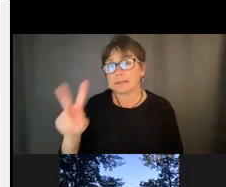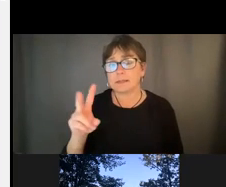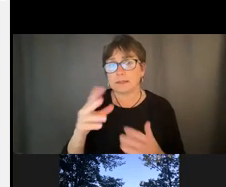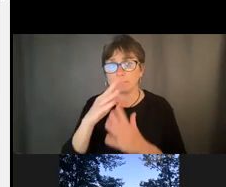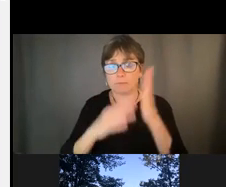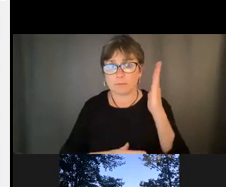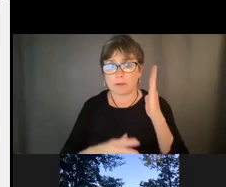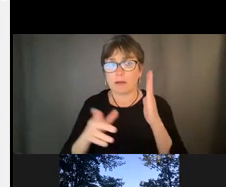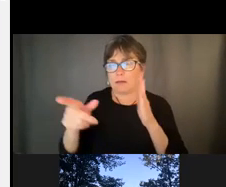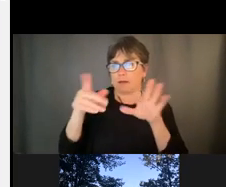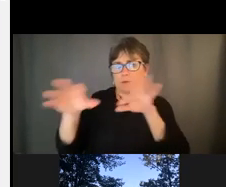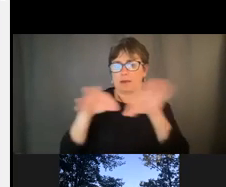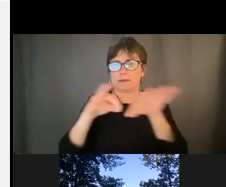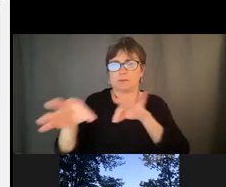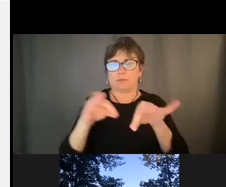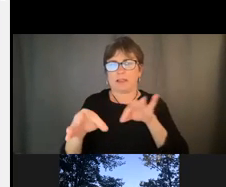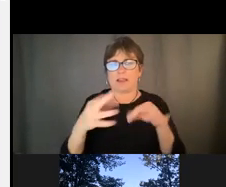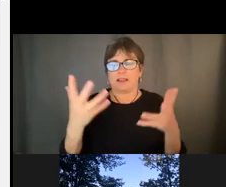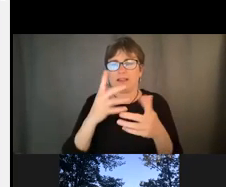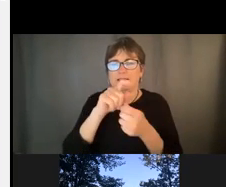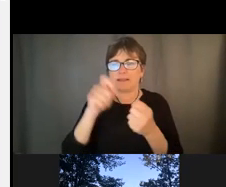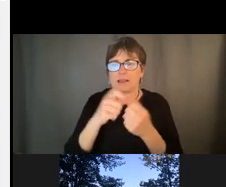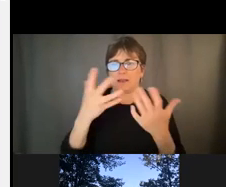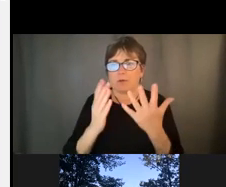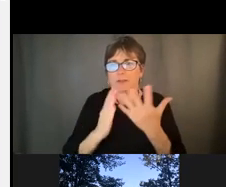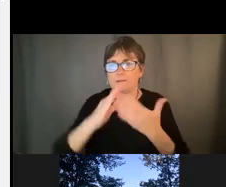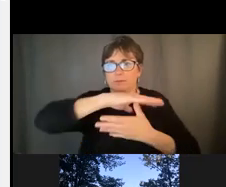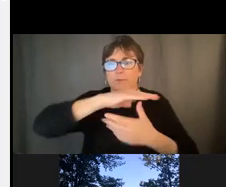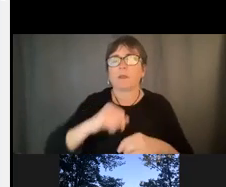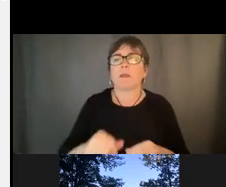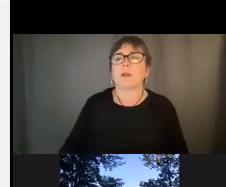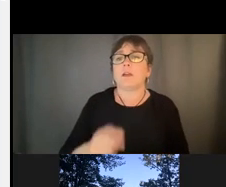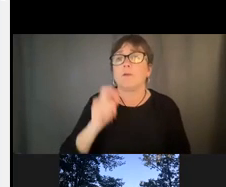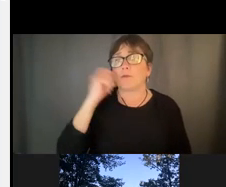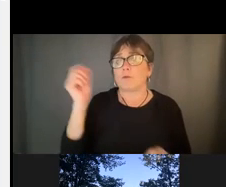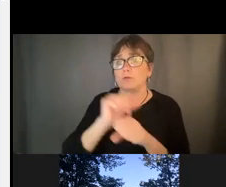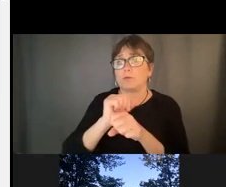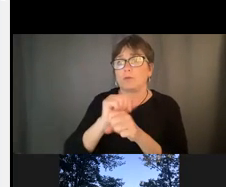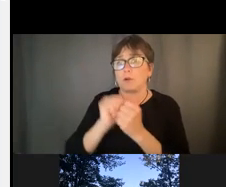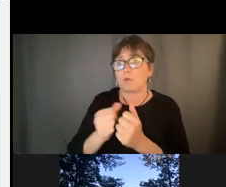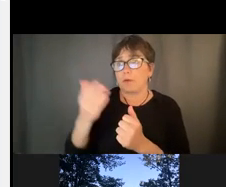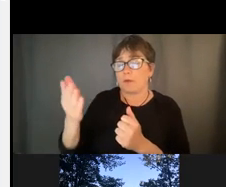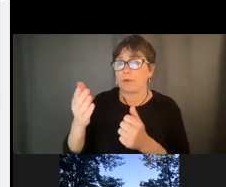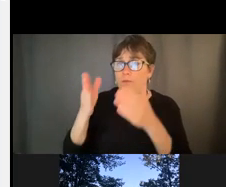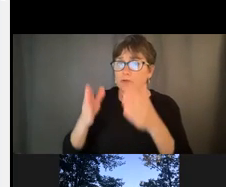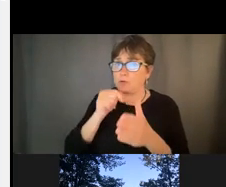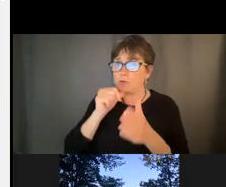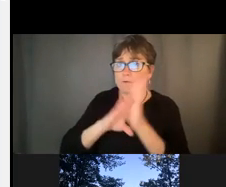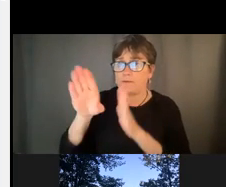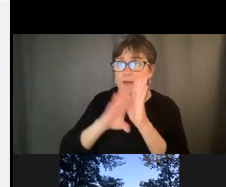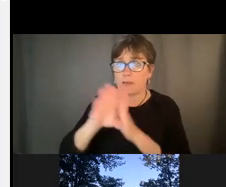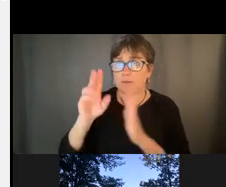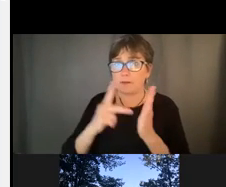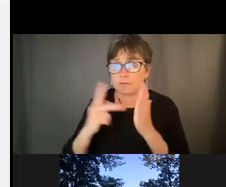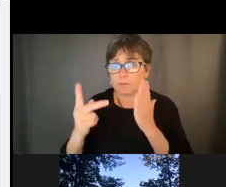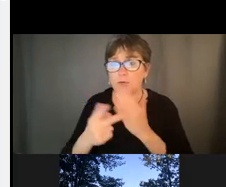is. But it was really, really cool to kind of work with her through her writing, and then have her work with a